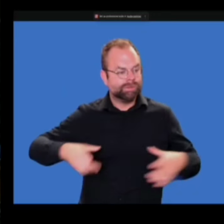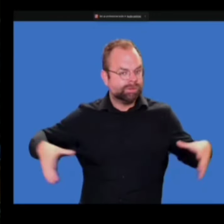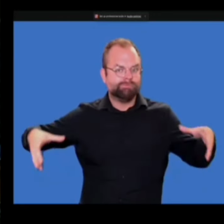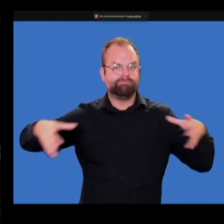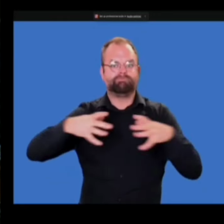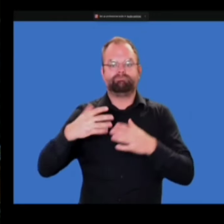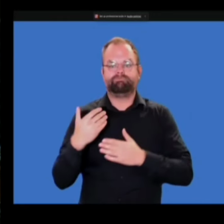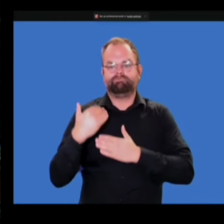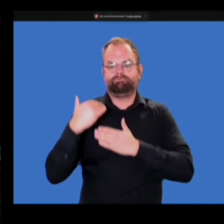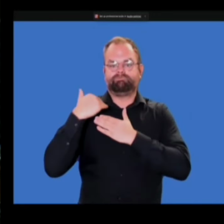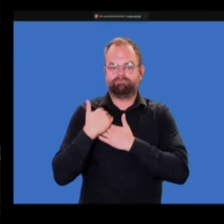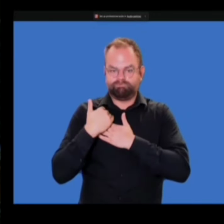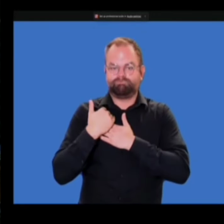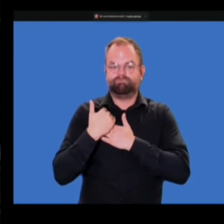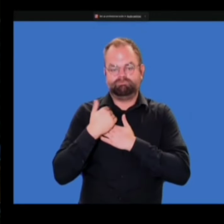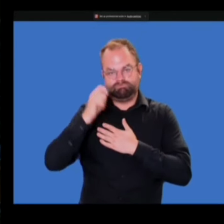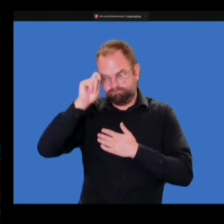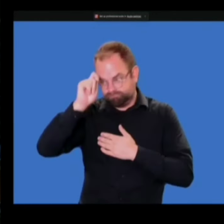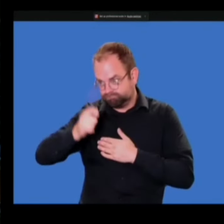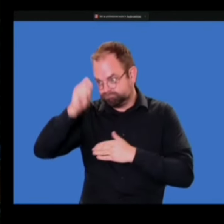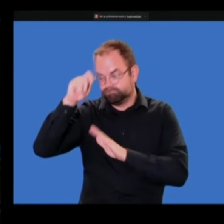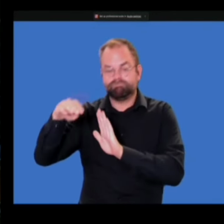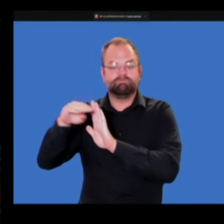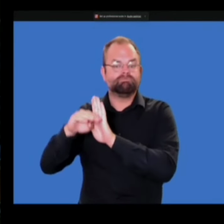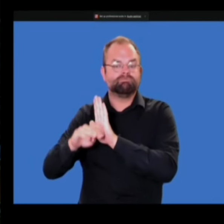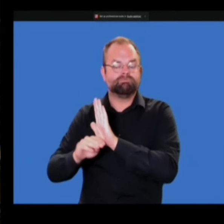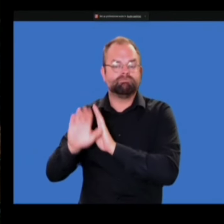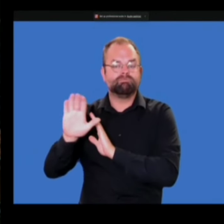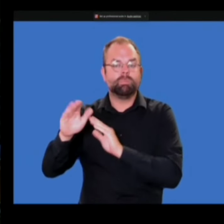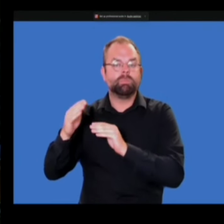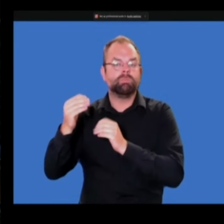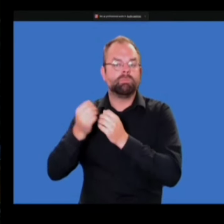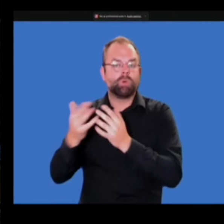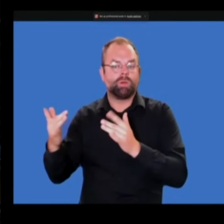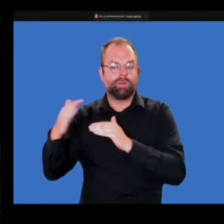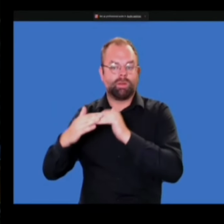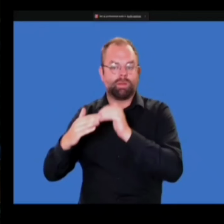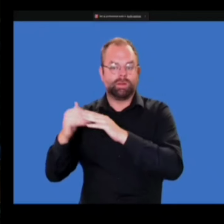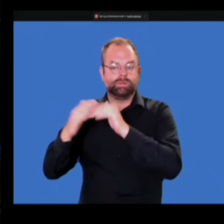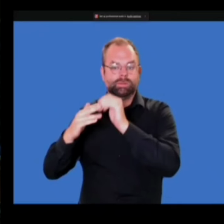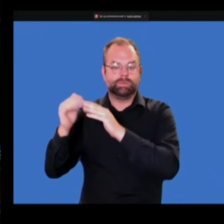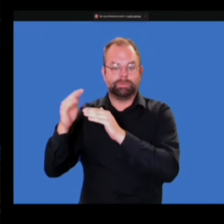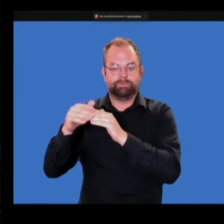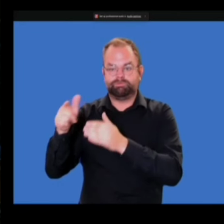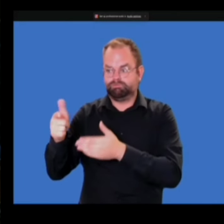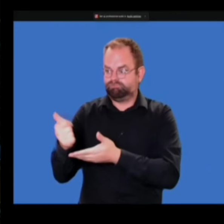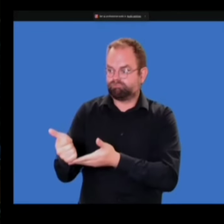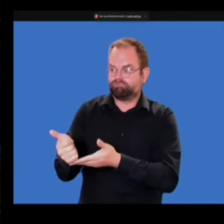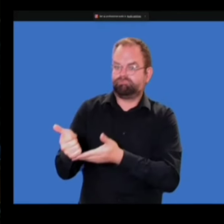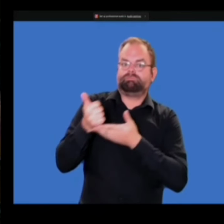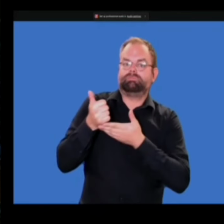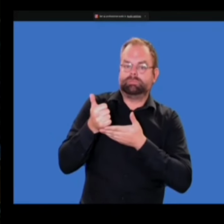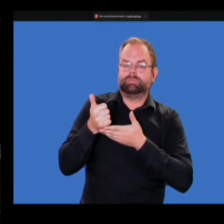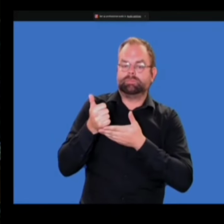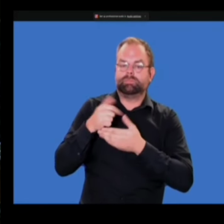In a world that faces complex global challenges, from violent conflict